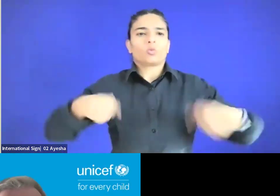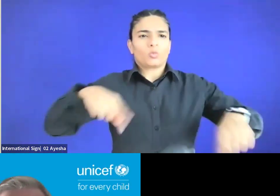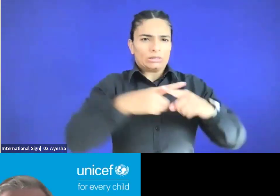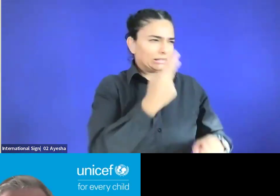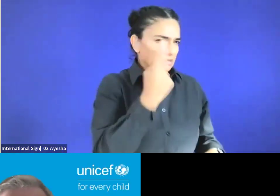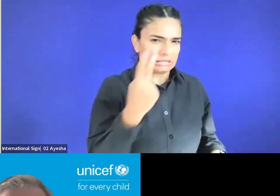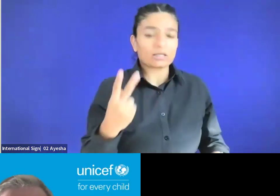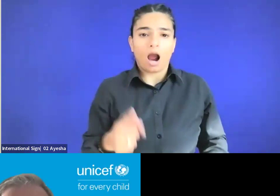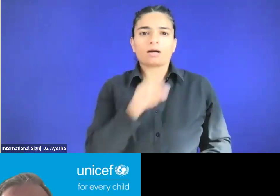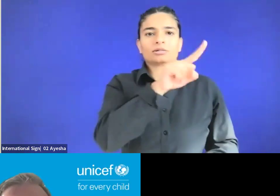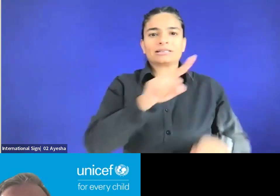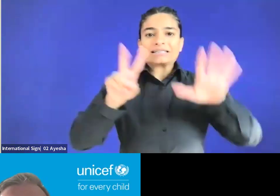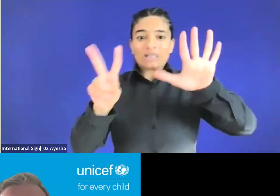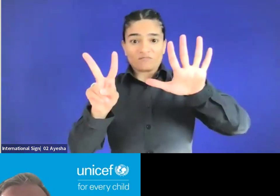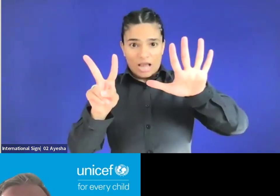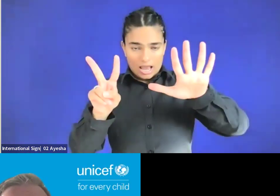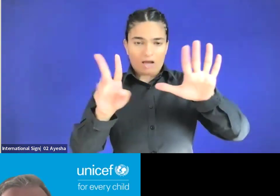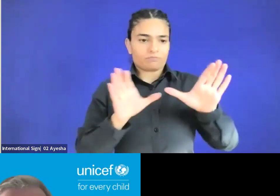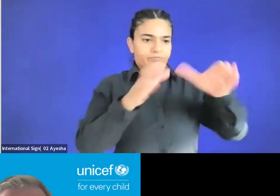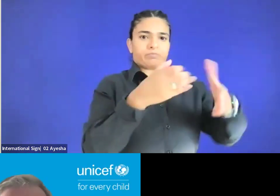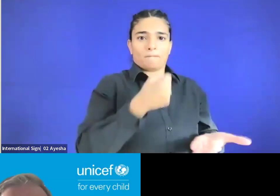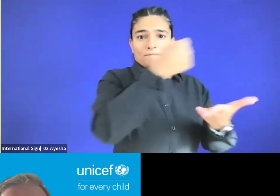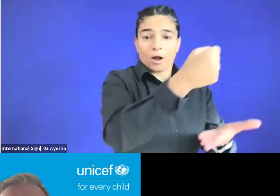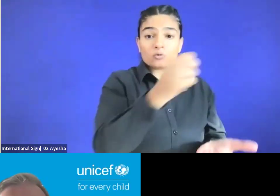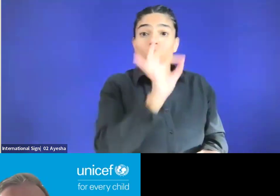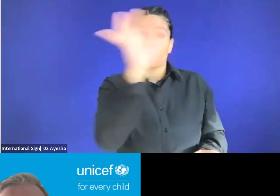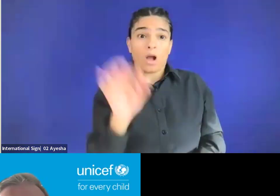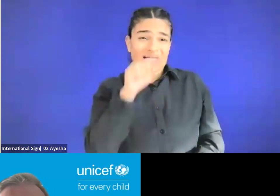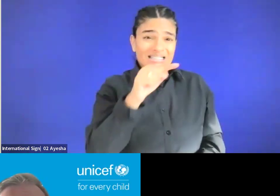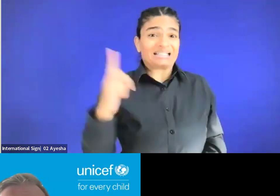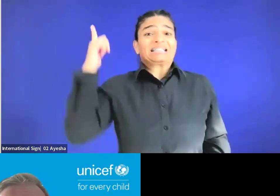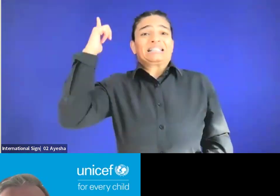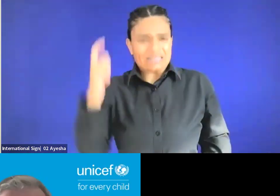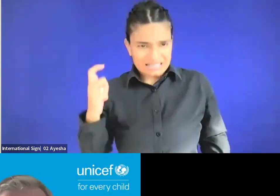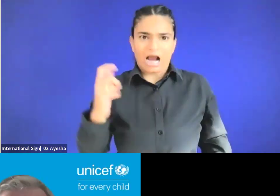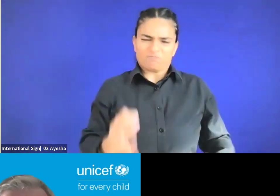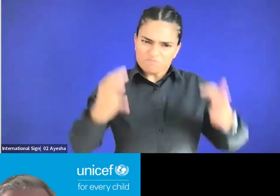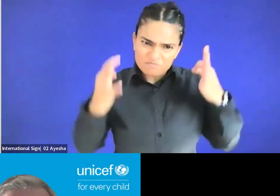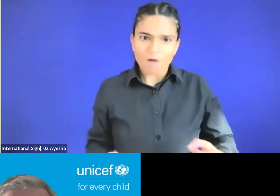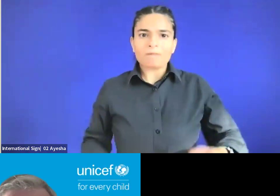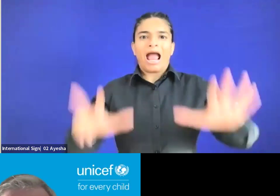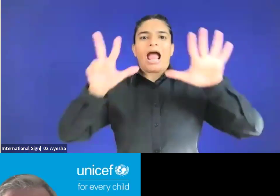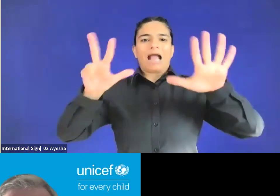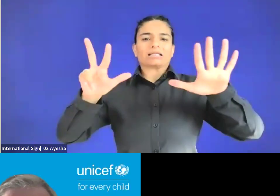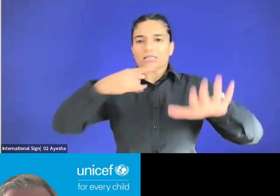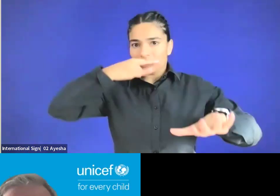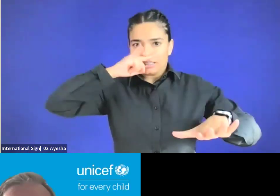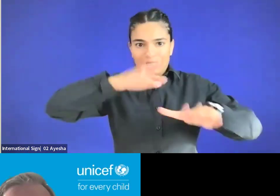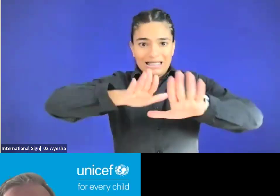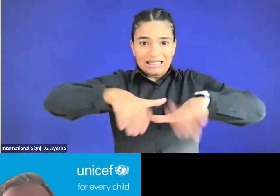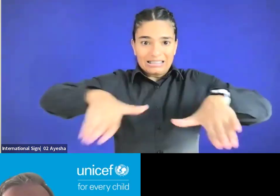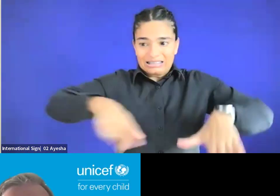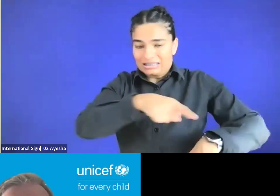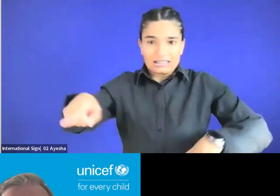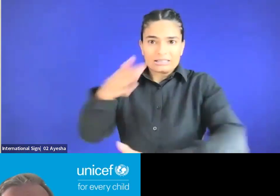from the very beginning, we have defined 8 groups of children with disabilities, but then within each group,